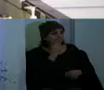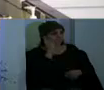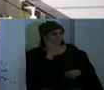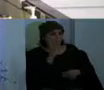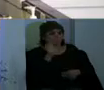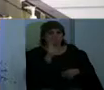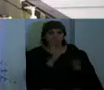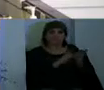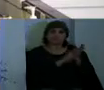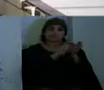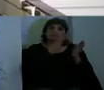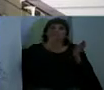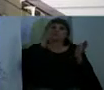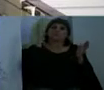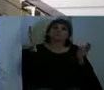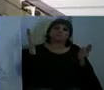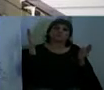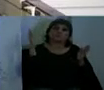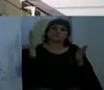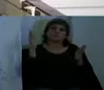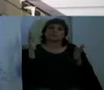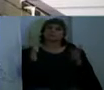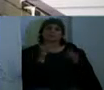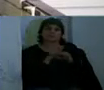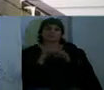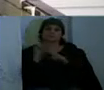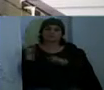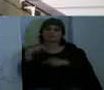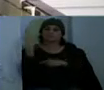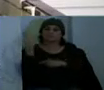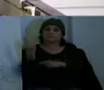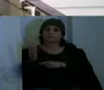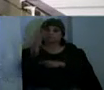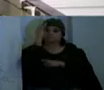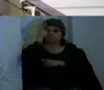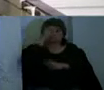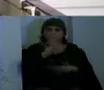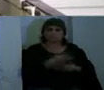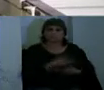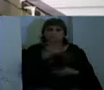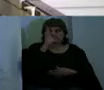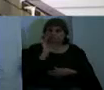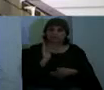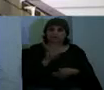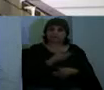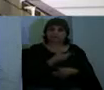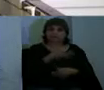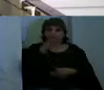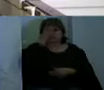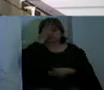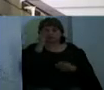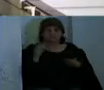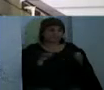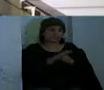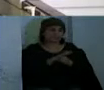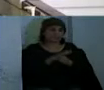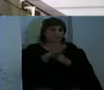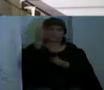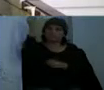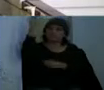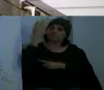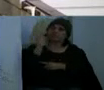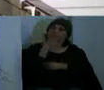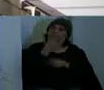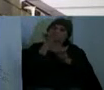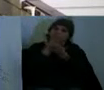glory, such glory as the one and only Son of God our Father. Full of grace and truth.